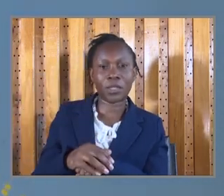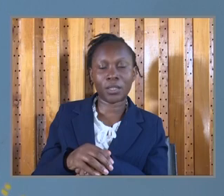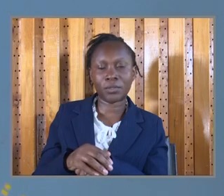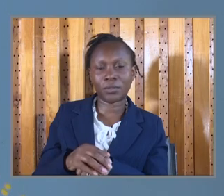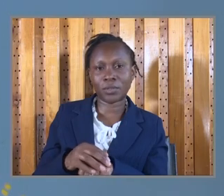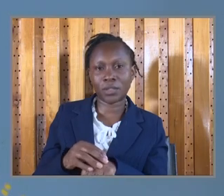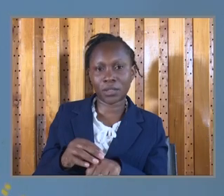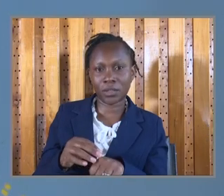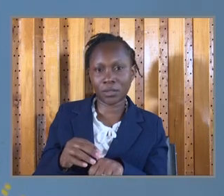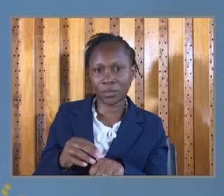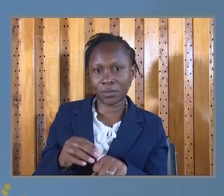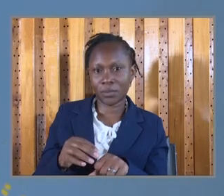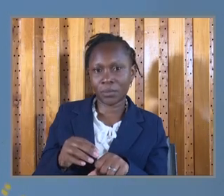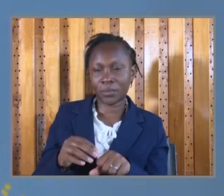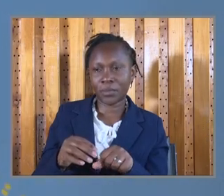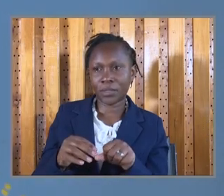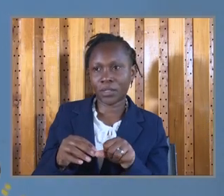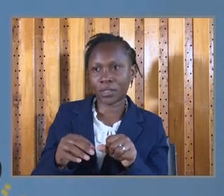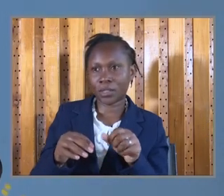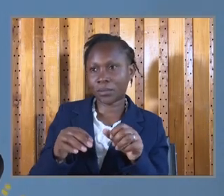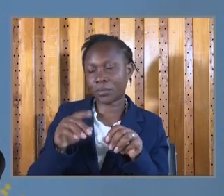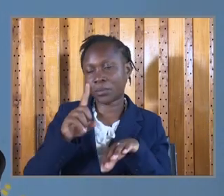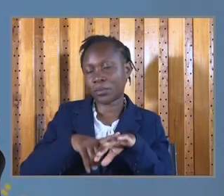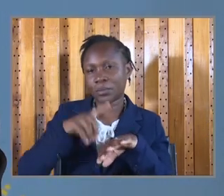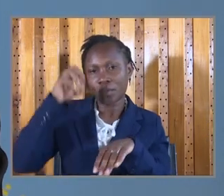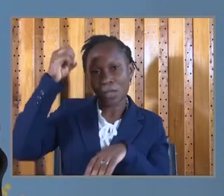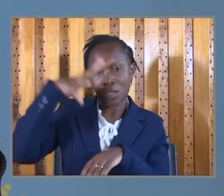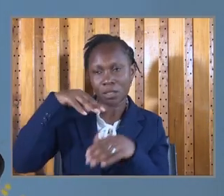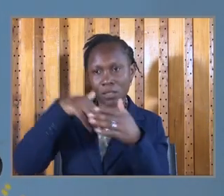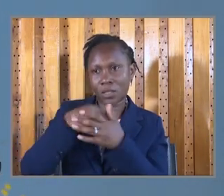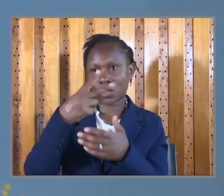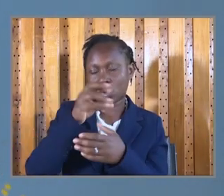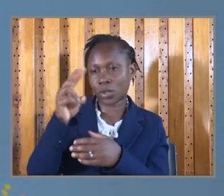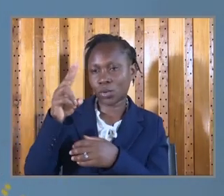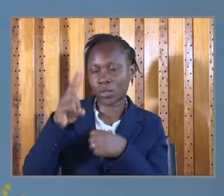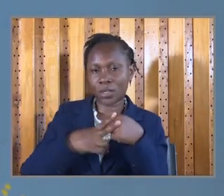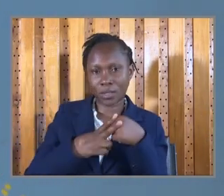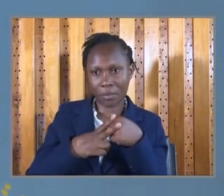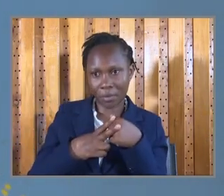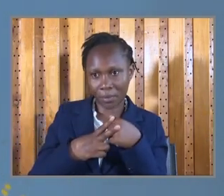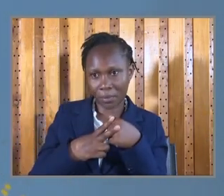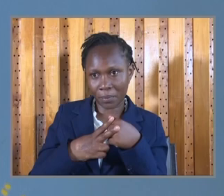reach 100% of electricity in 2030.